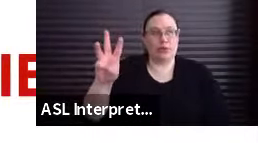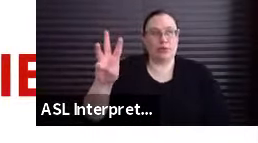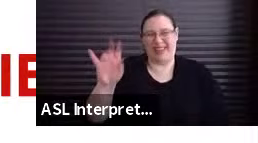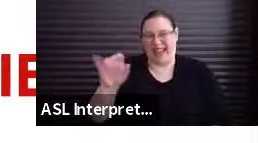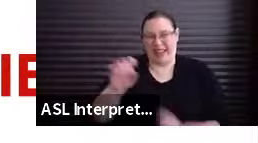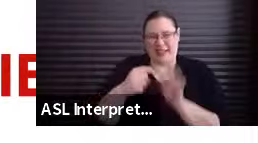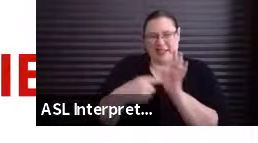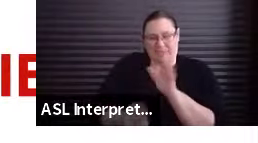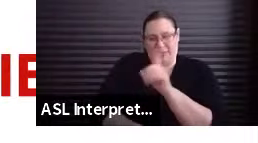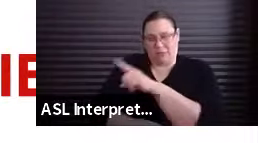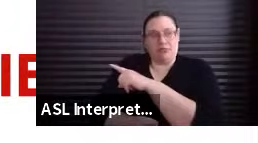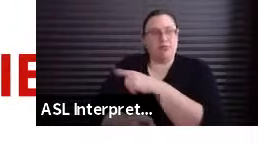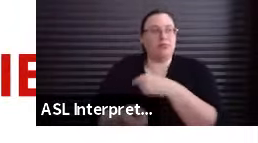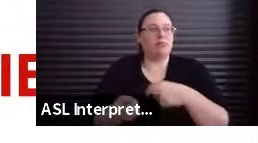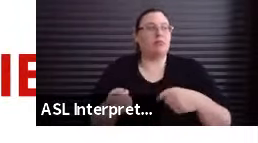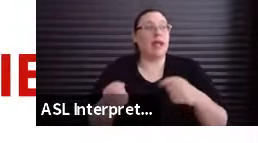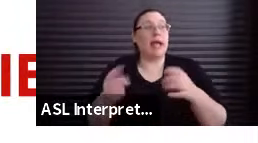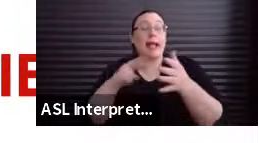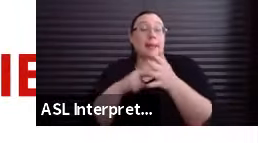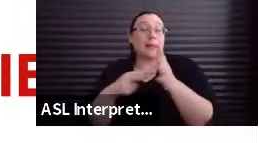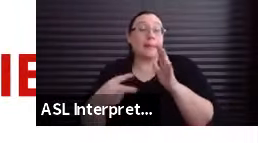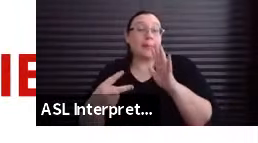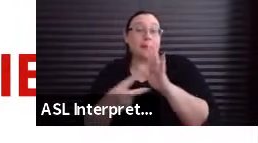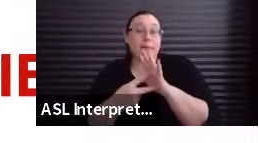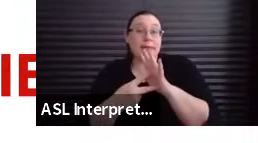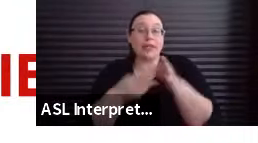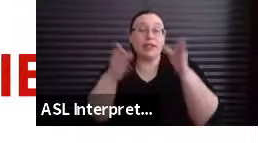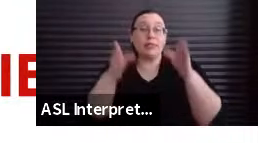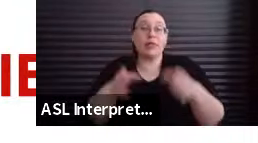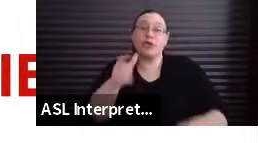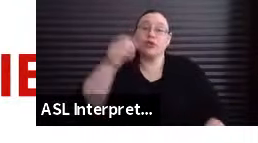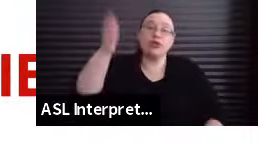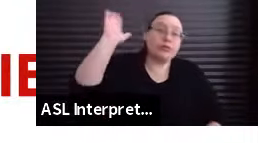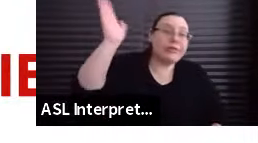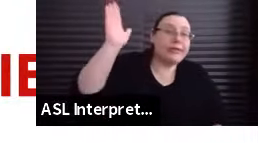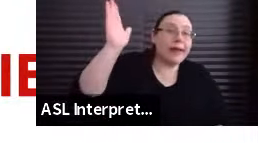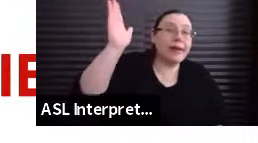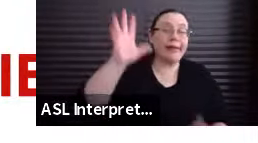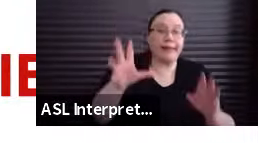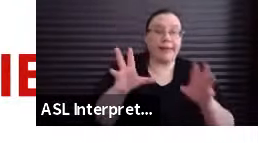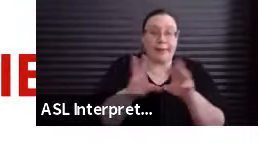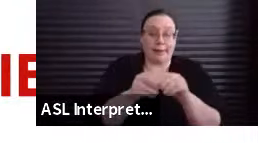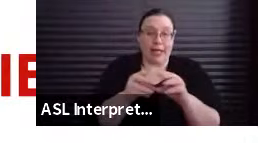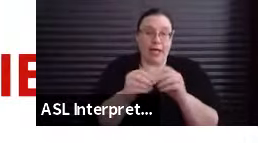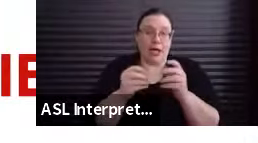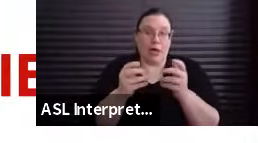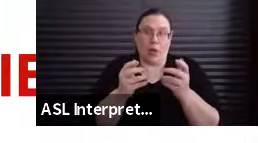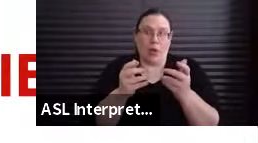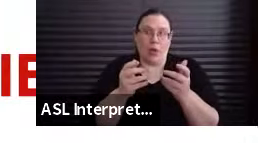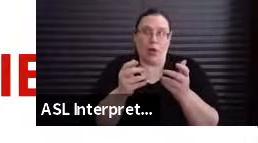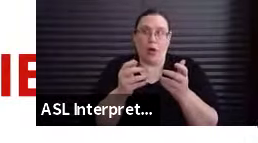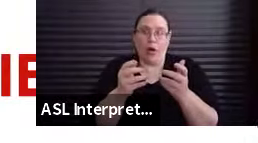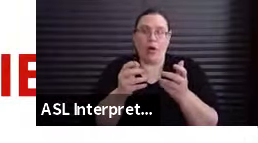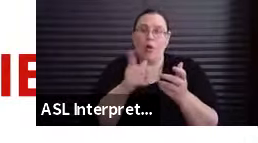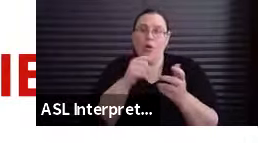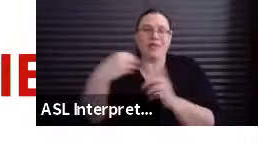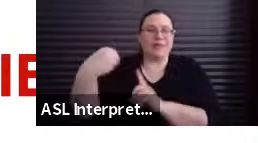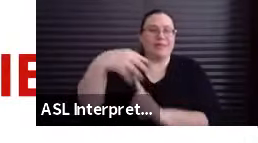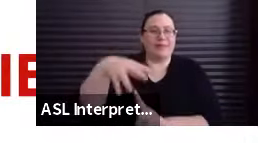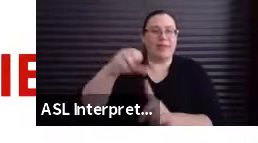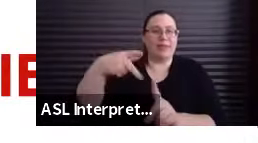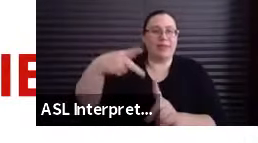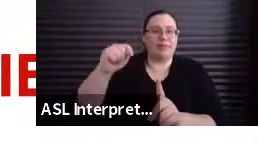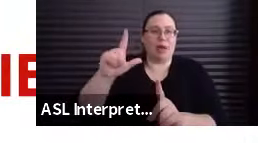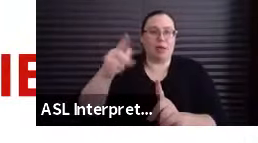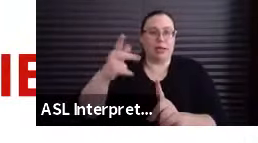And so that means that the person who is presenting the meeting or whoever is spotlit, because you can, as